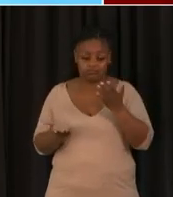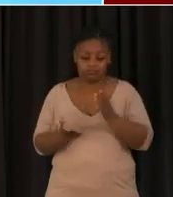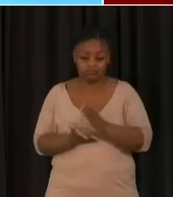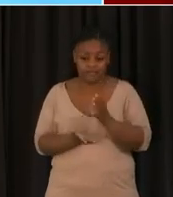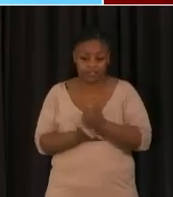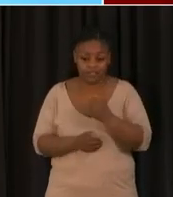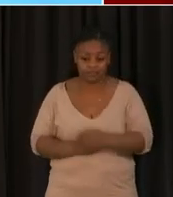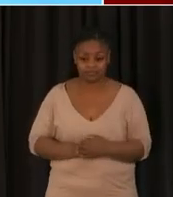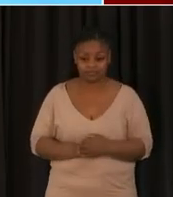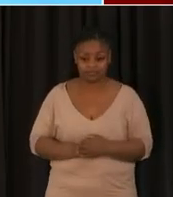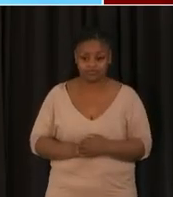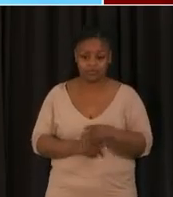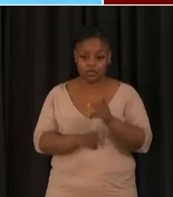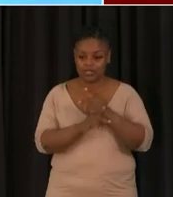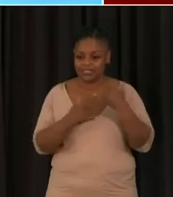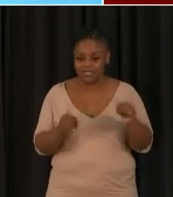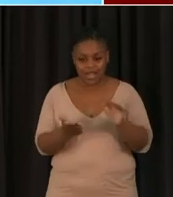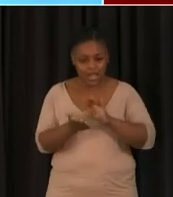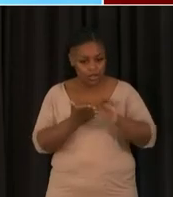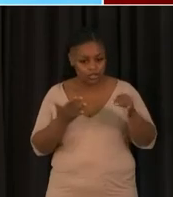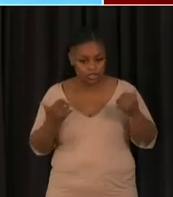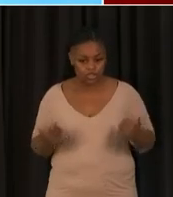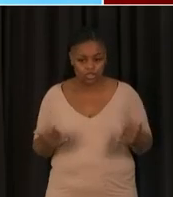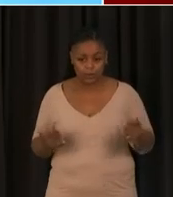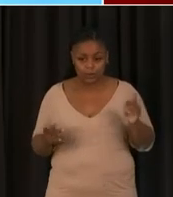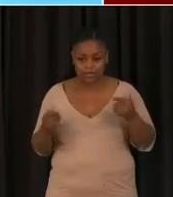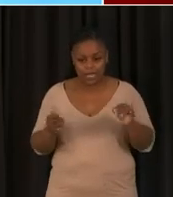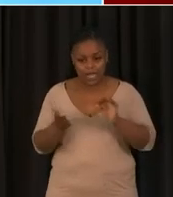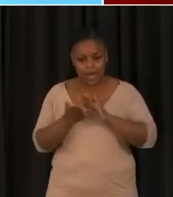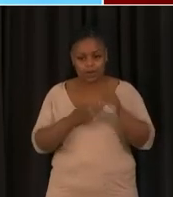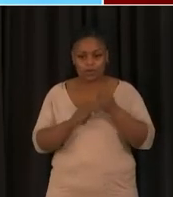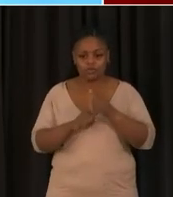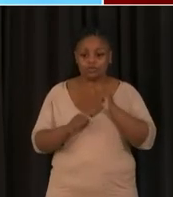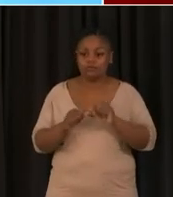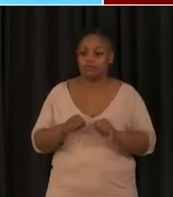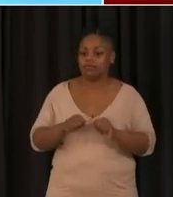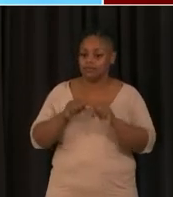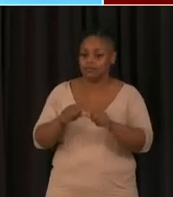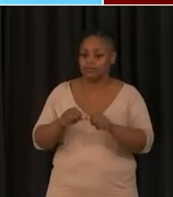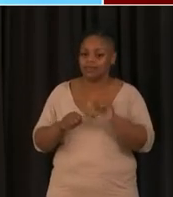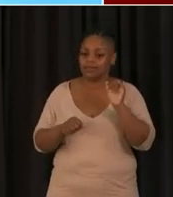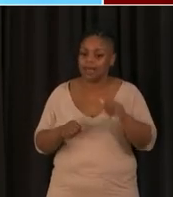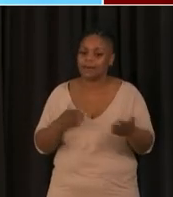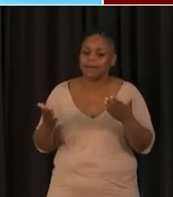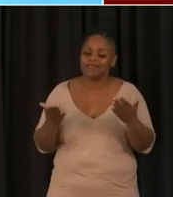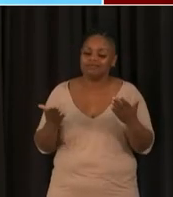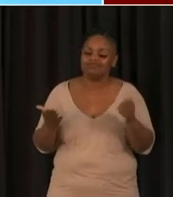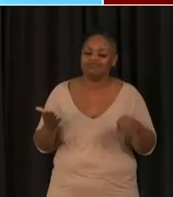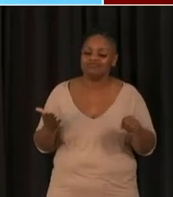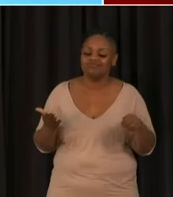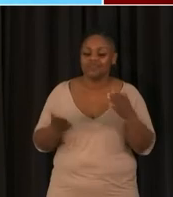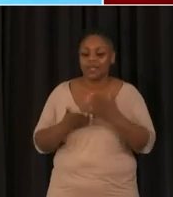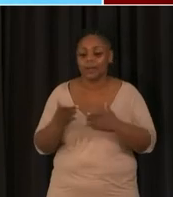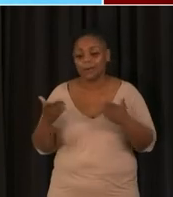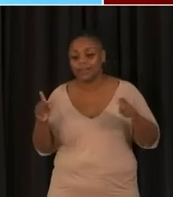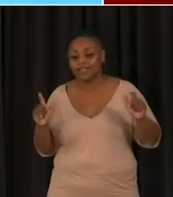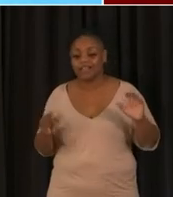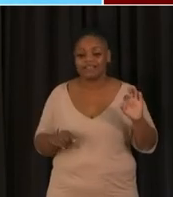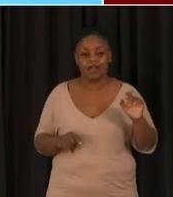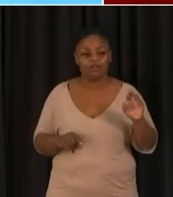this Opportunity Saves program in DC because Urban Institute has very strong evidence that these matched savings